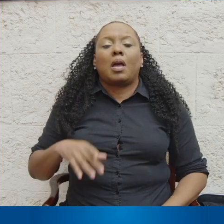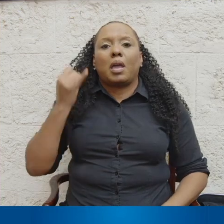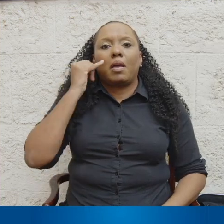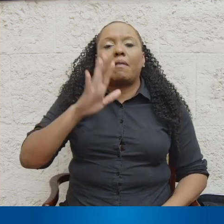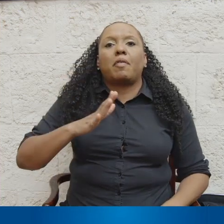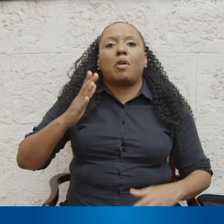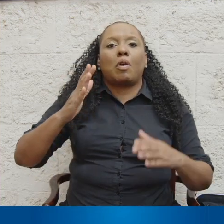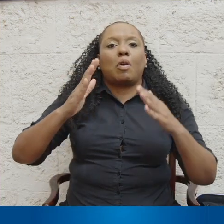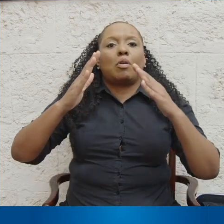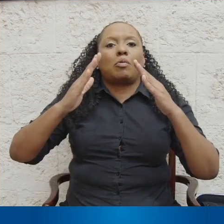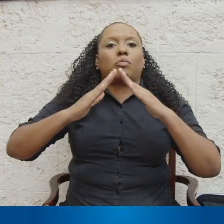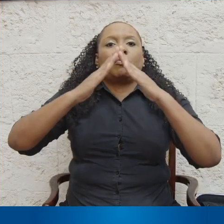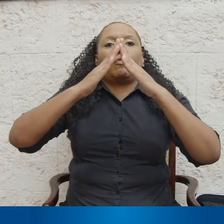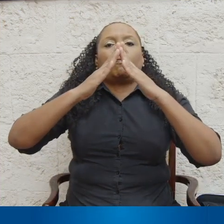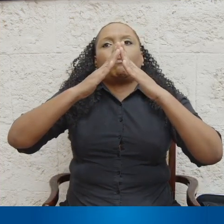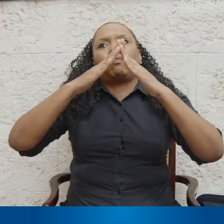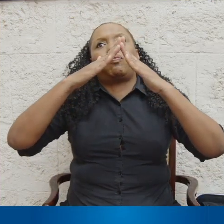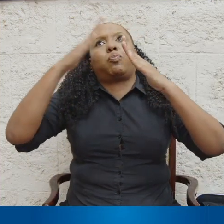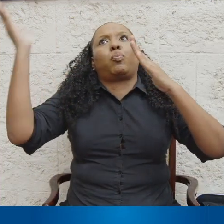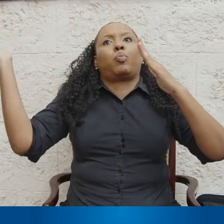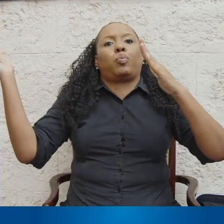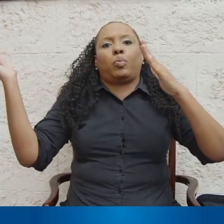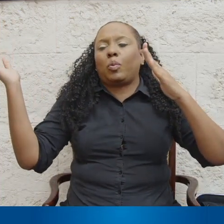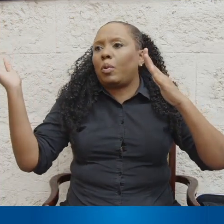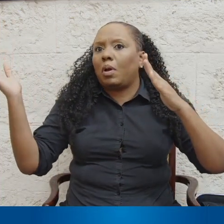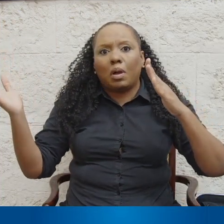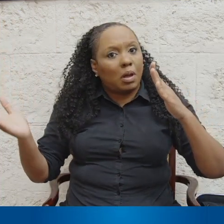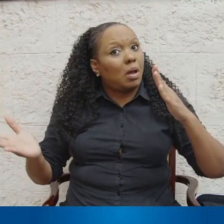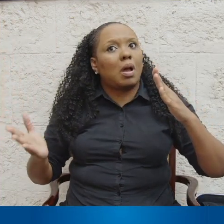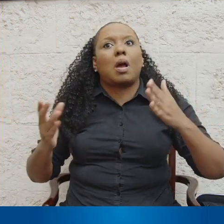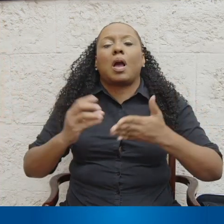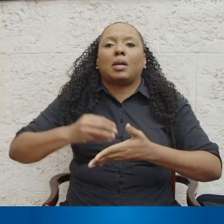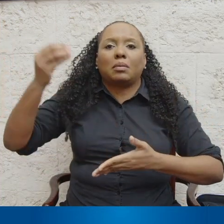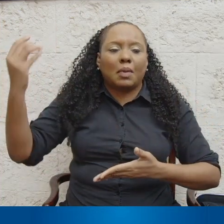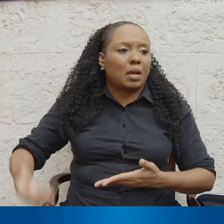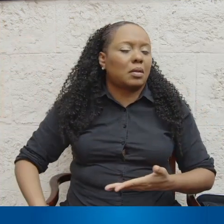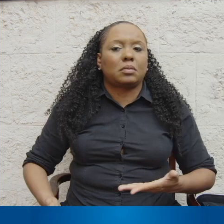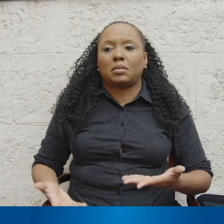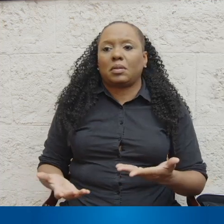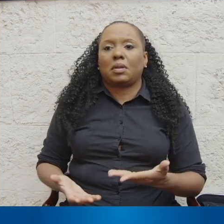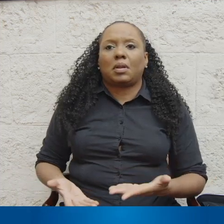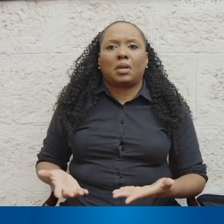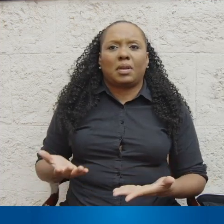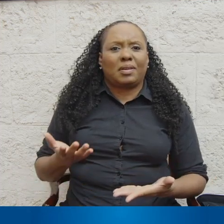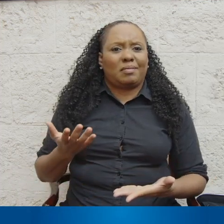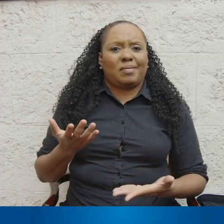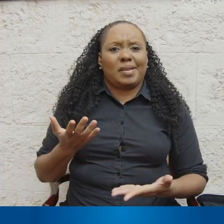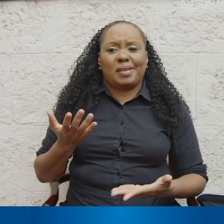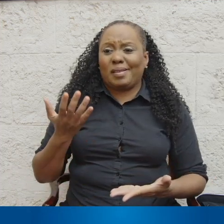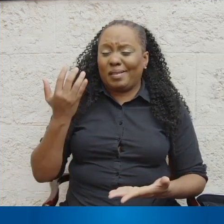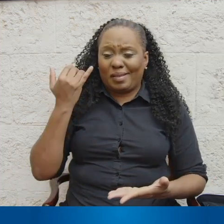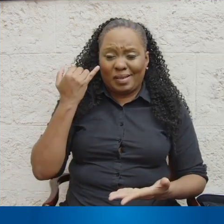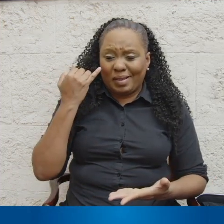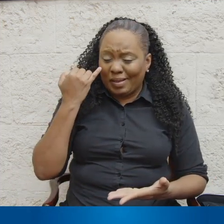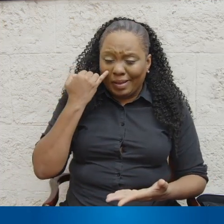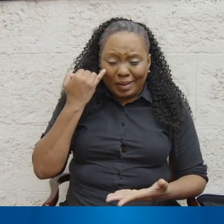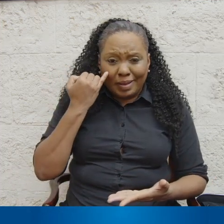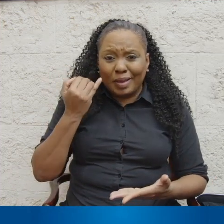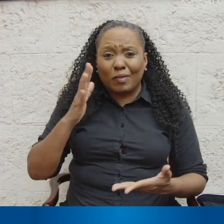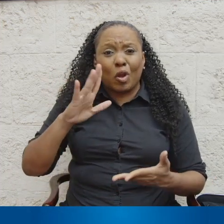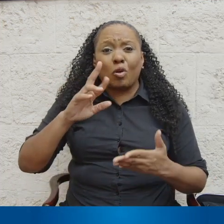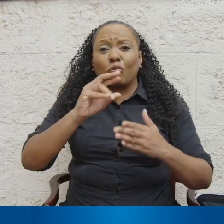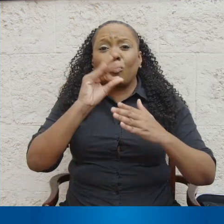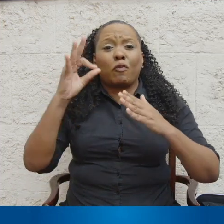or replace rafters. And whether we like it or not, if you lose a roof or part of your roof, then you know what happens? The internal parts get